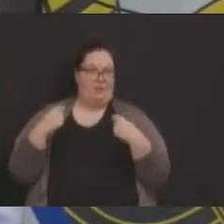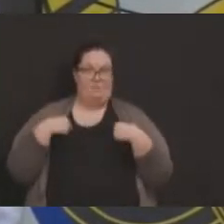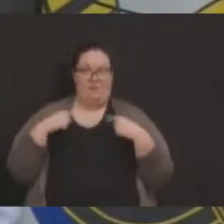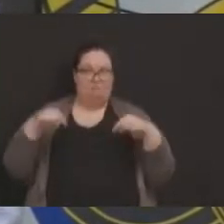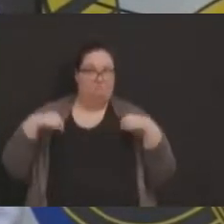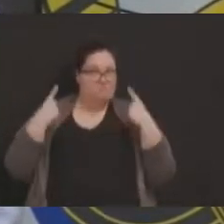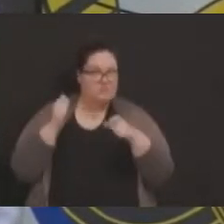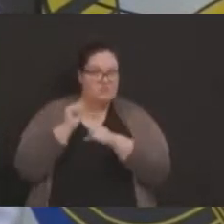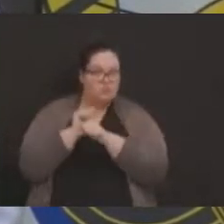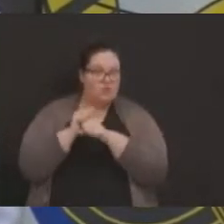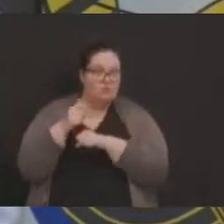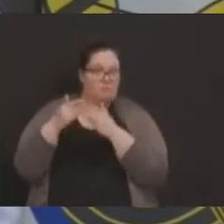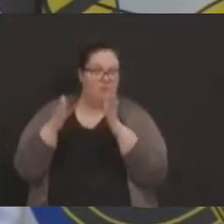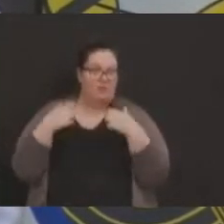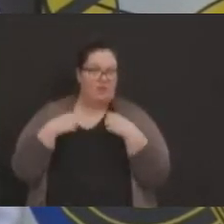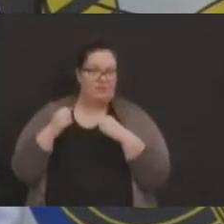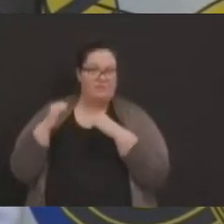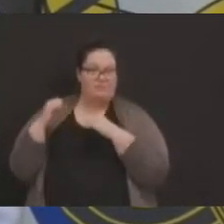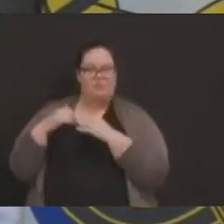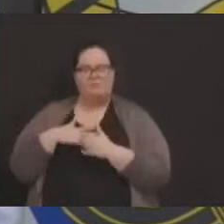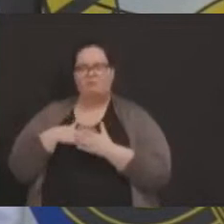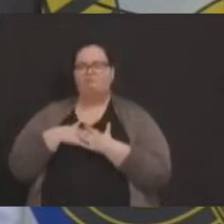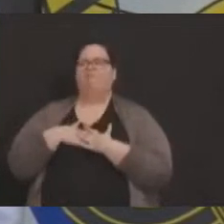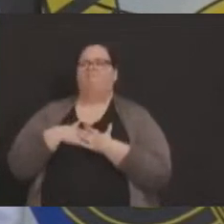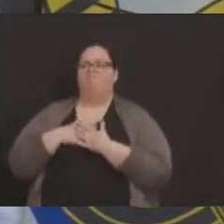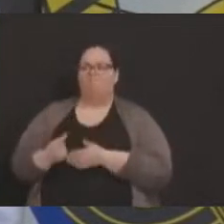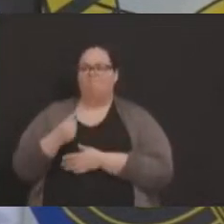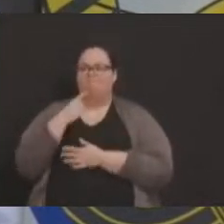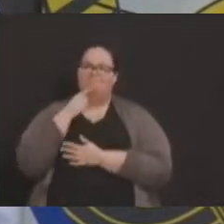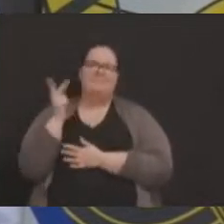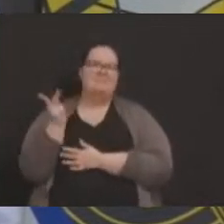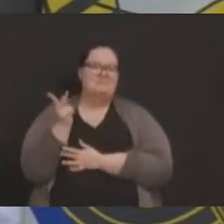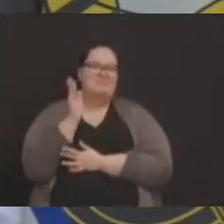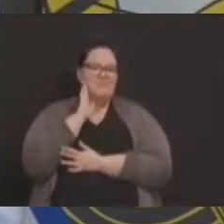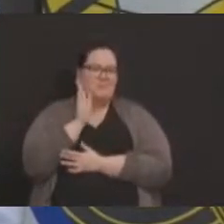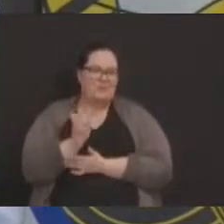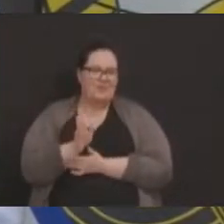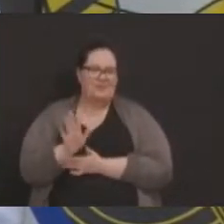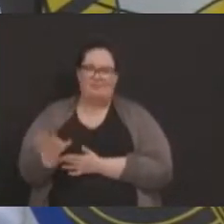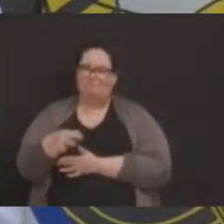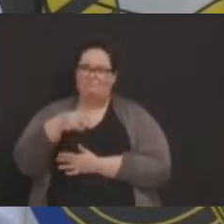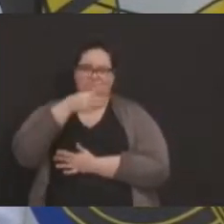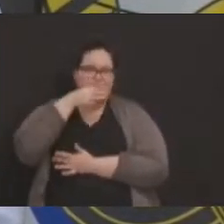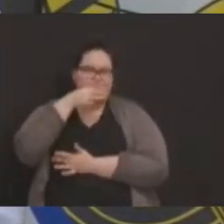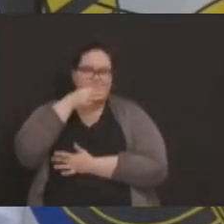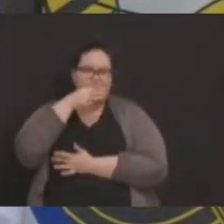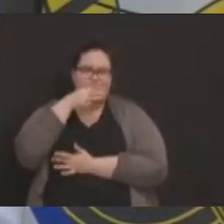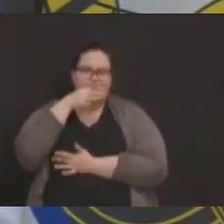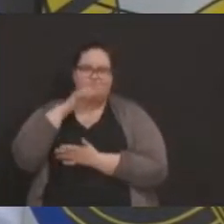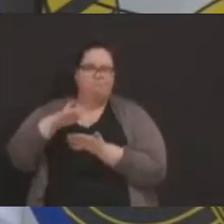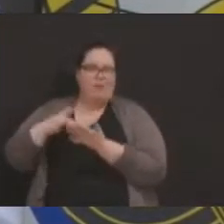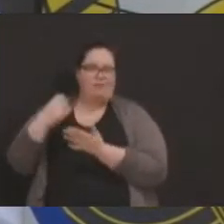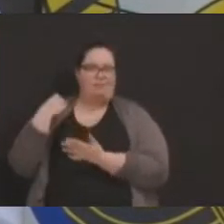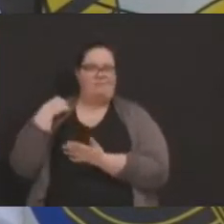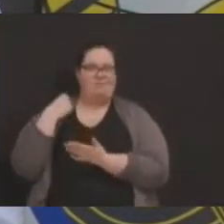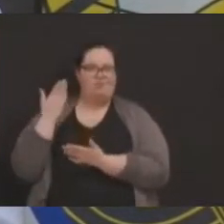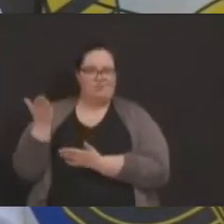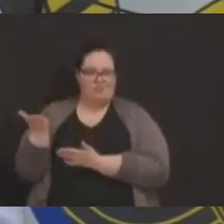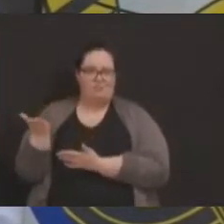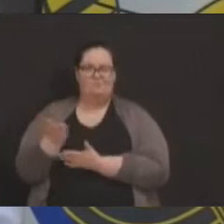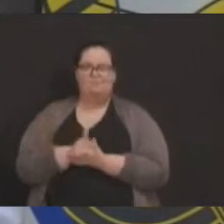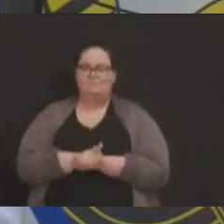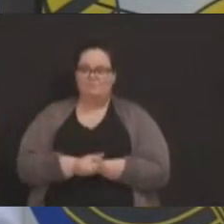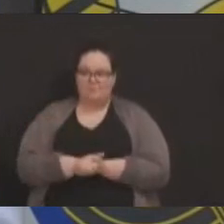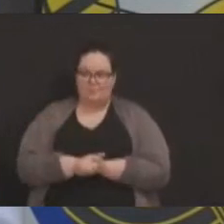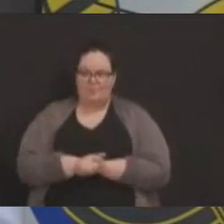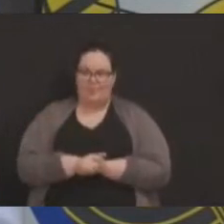officers, as acquaintances, as friends, as colleagues, very much valued their expertise throughout